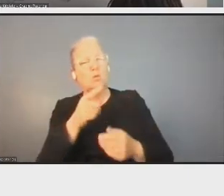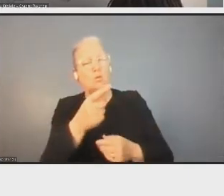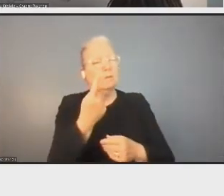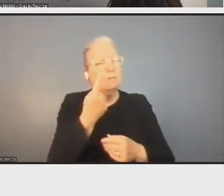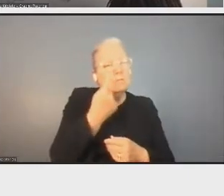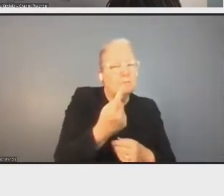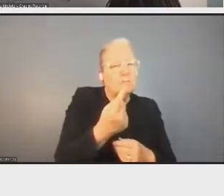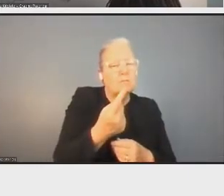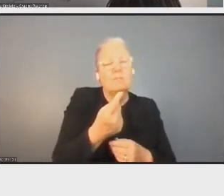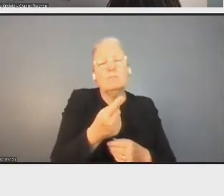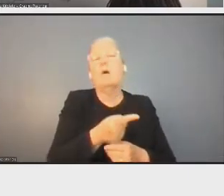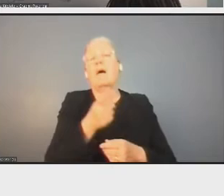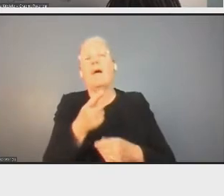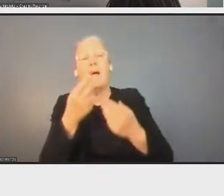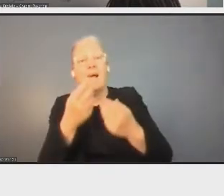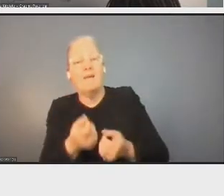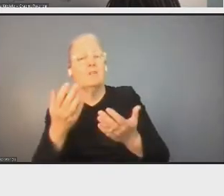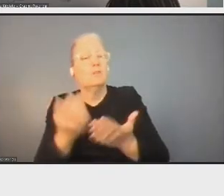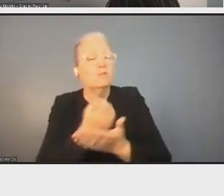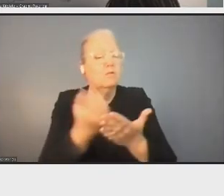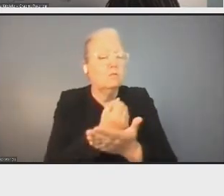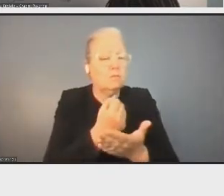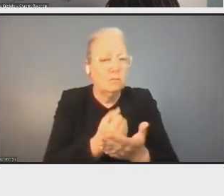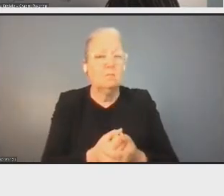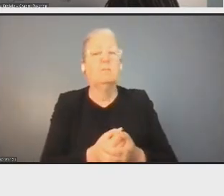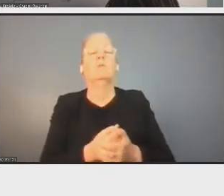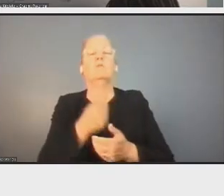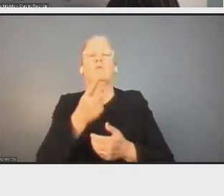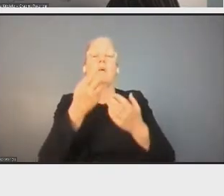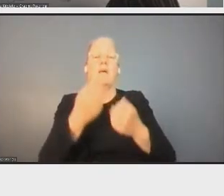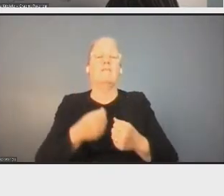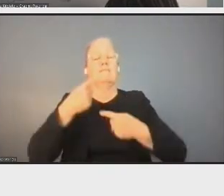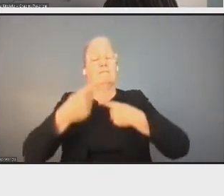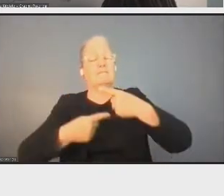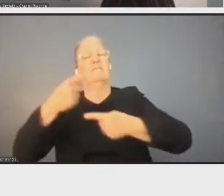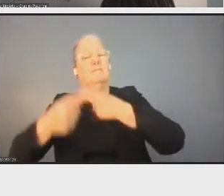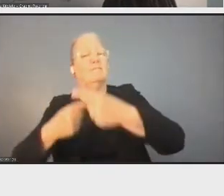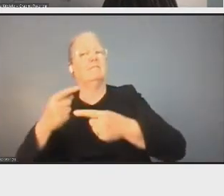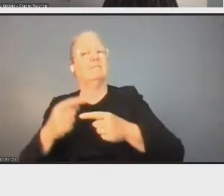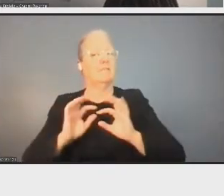to achieve to ensure that the momentum is maintained?